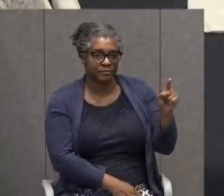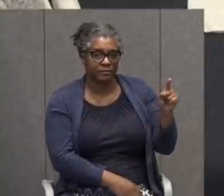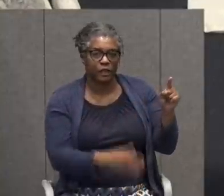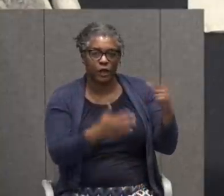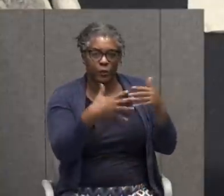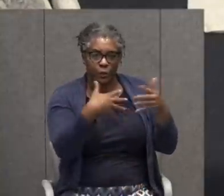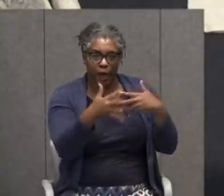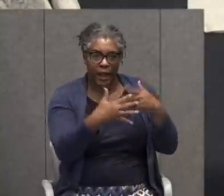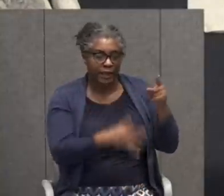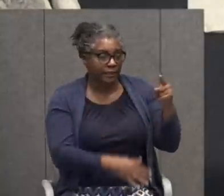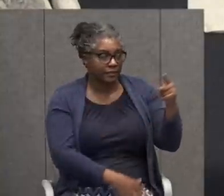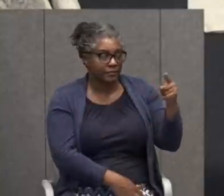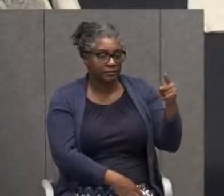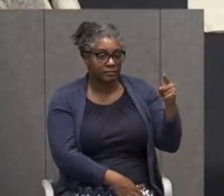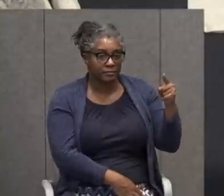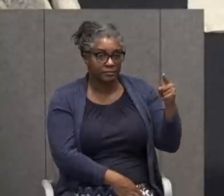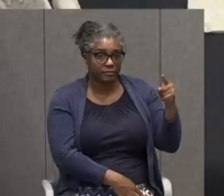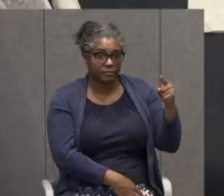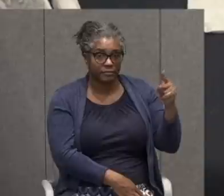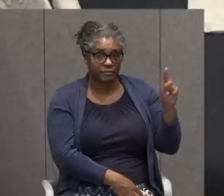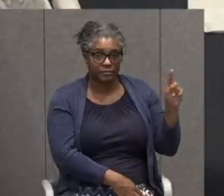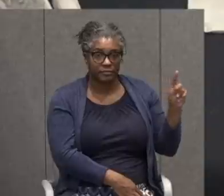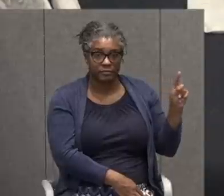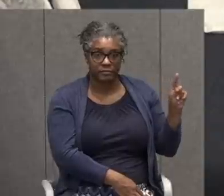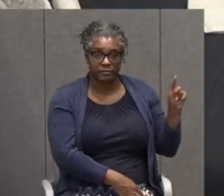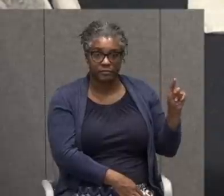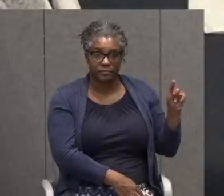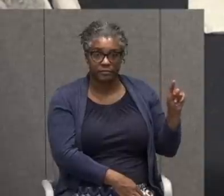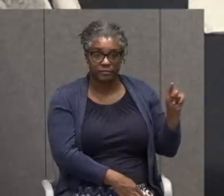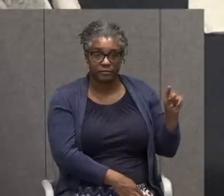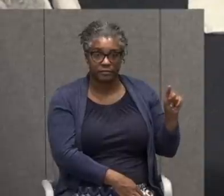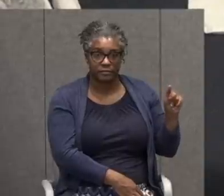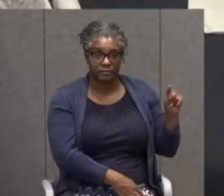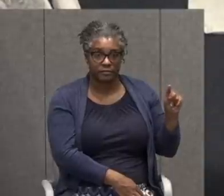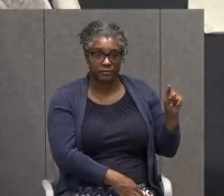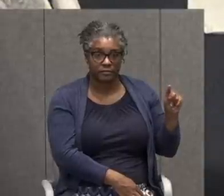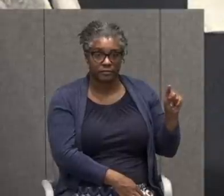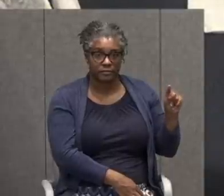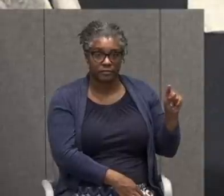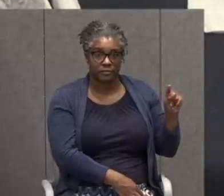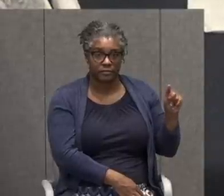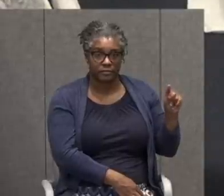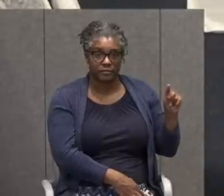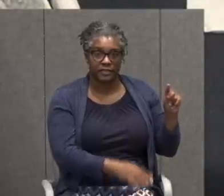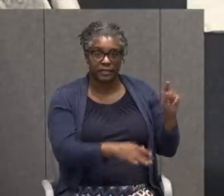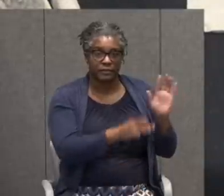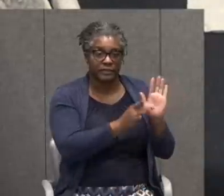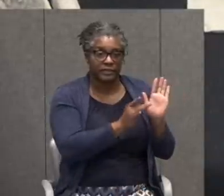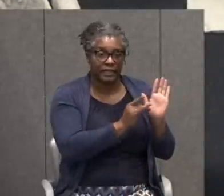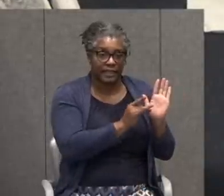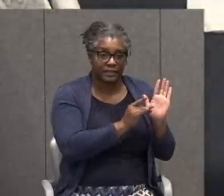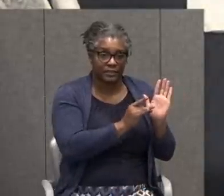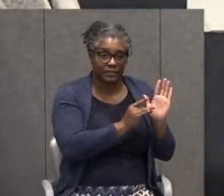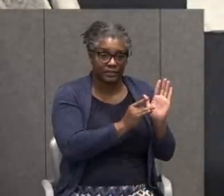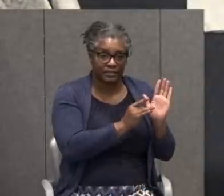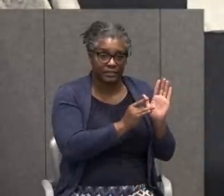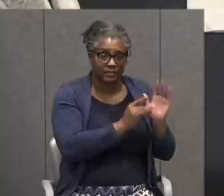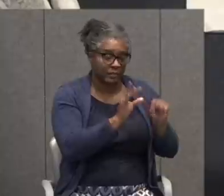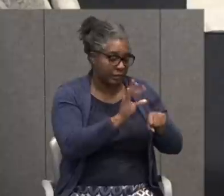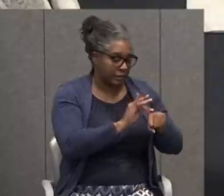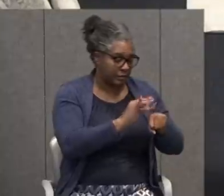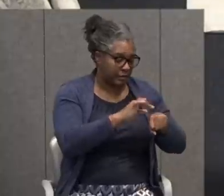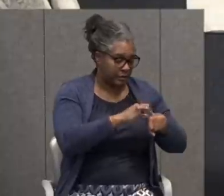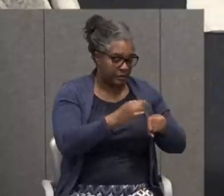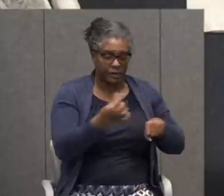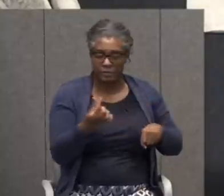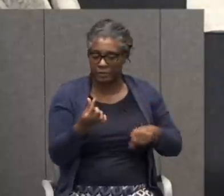was attached to this, almost like glue, but he popped off and became his own little his own